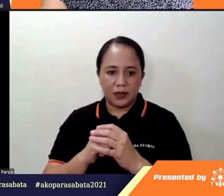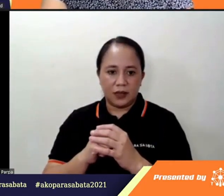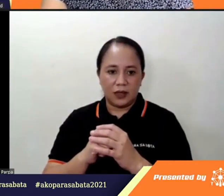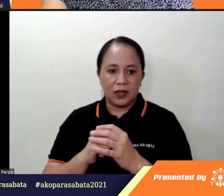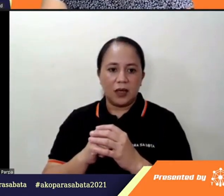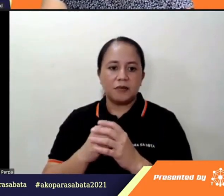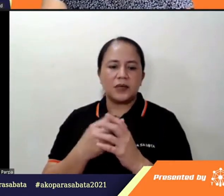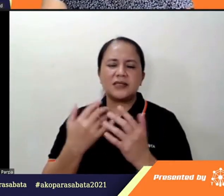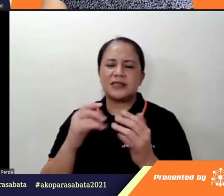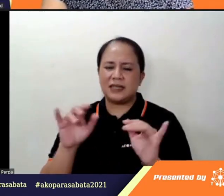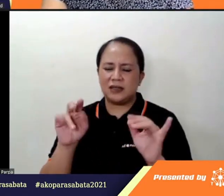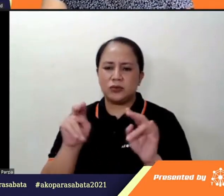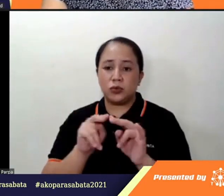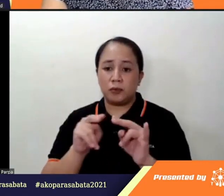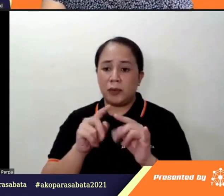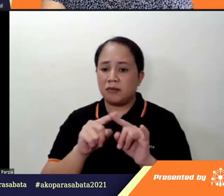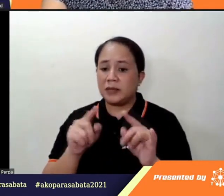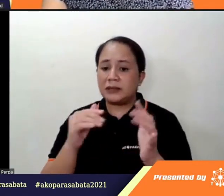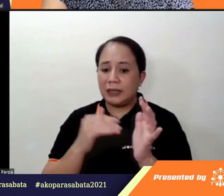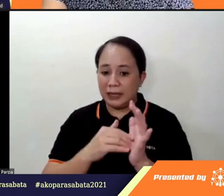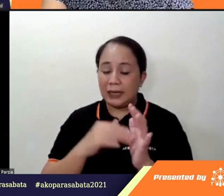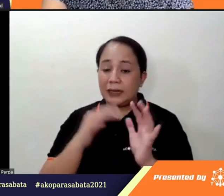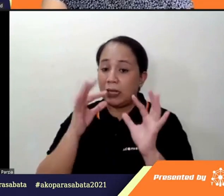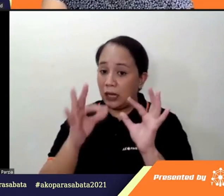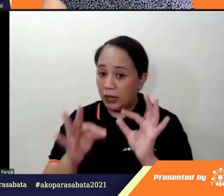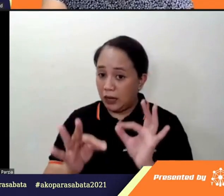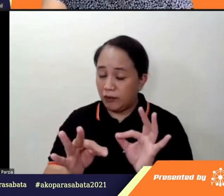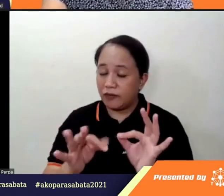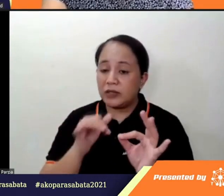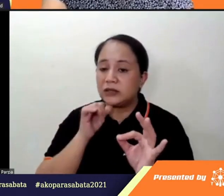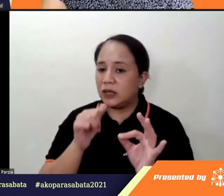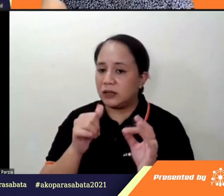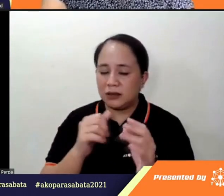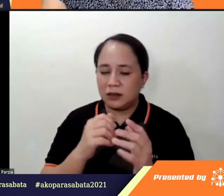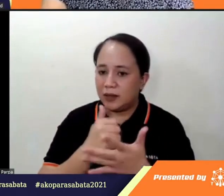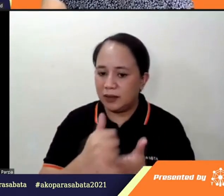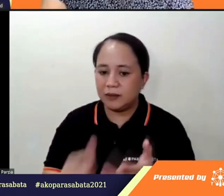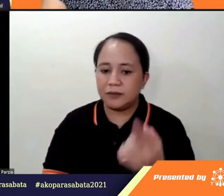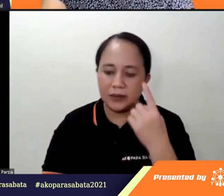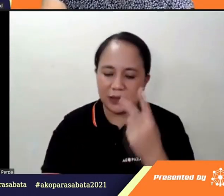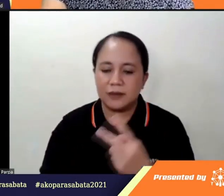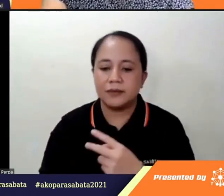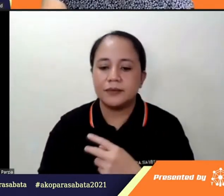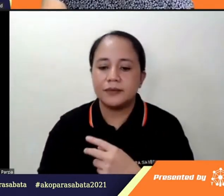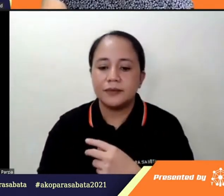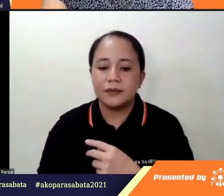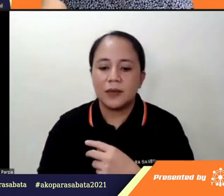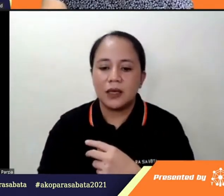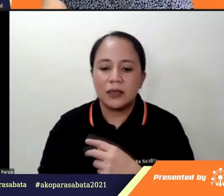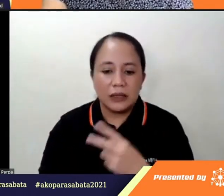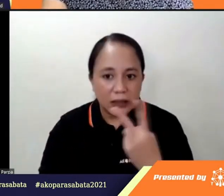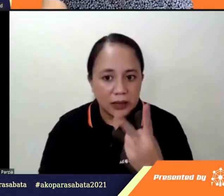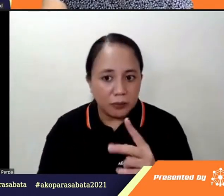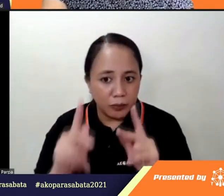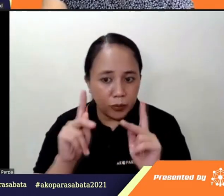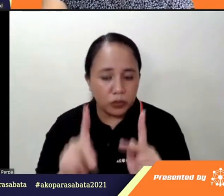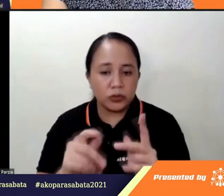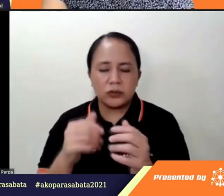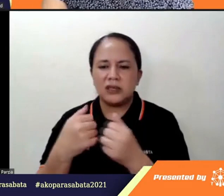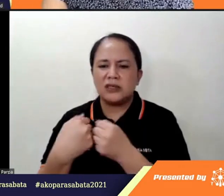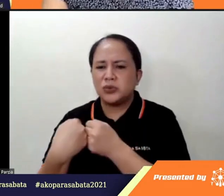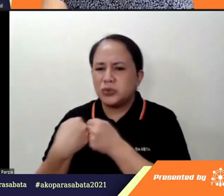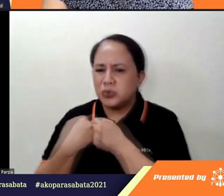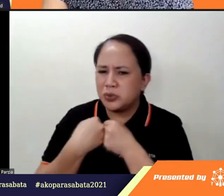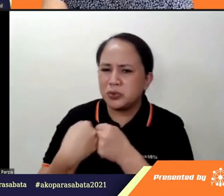naman yun. Pero when it's detrimental na, for example, you see the person struggling, pero ayaw pa rin humingi ng